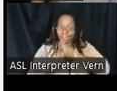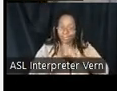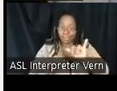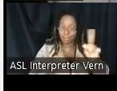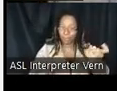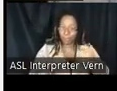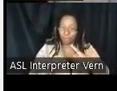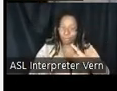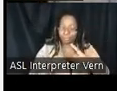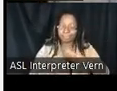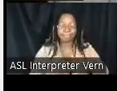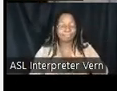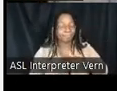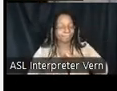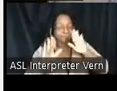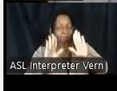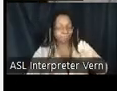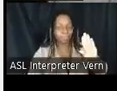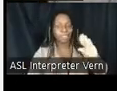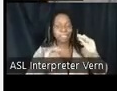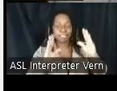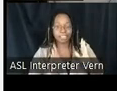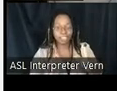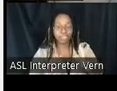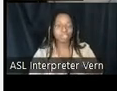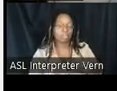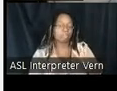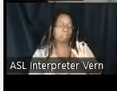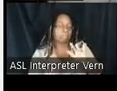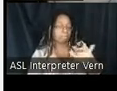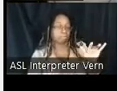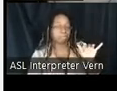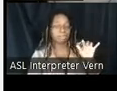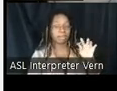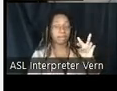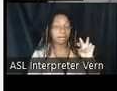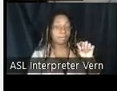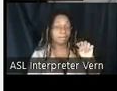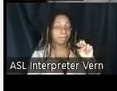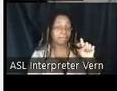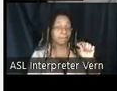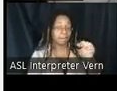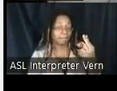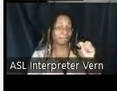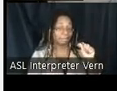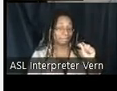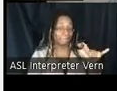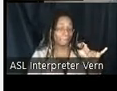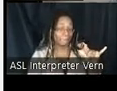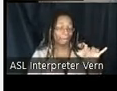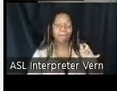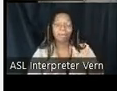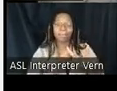one of my great teachers is Gabor Mate. Many of you are probably familiar with him. And he calls this the happy